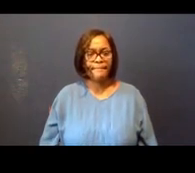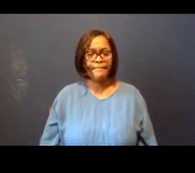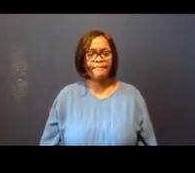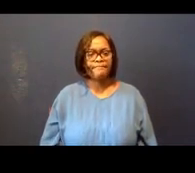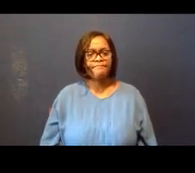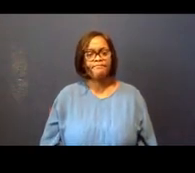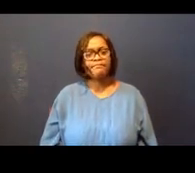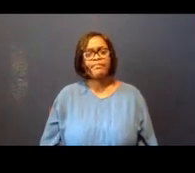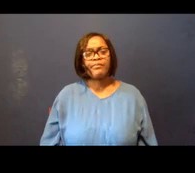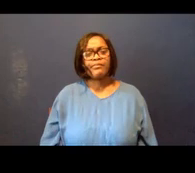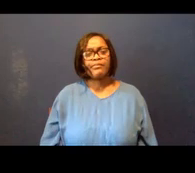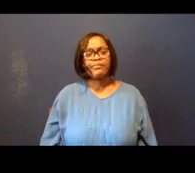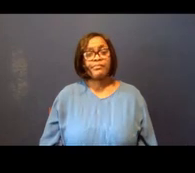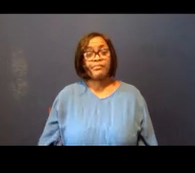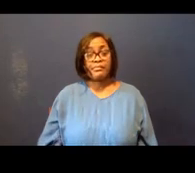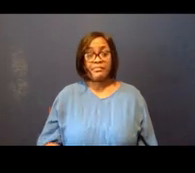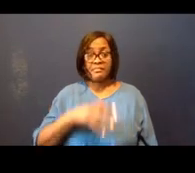mom,